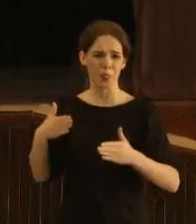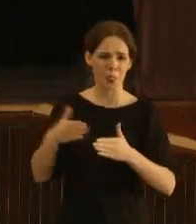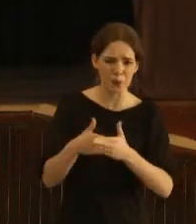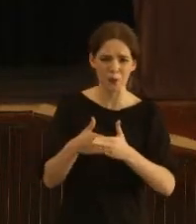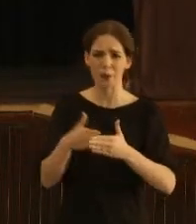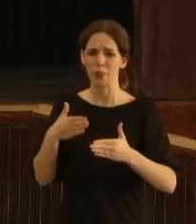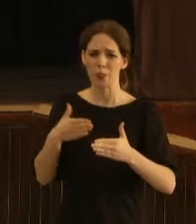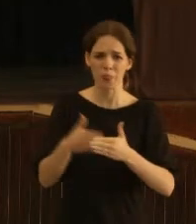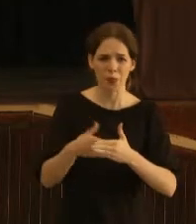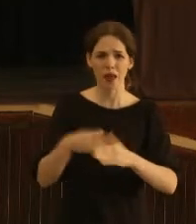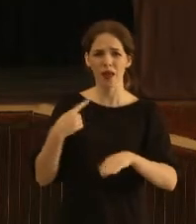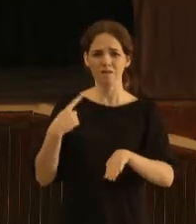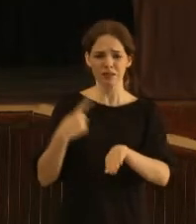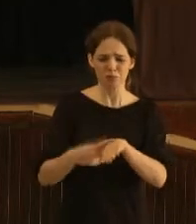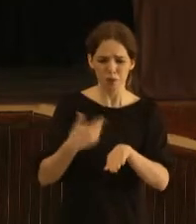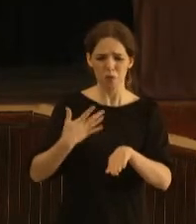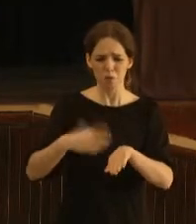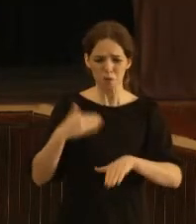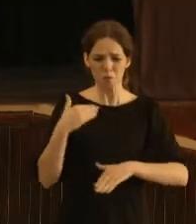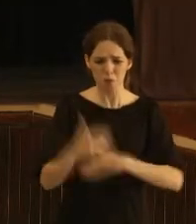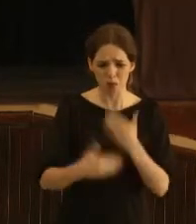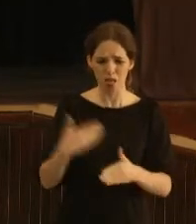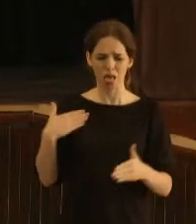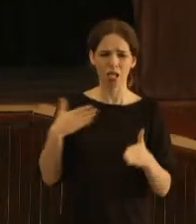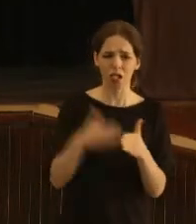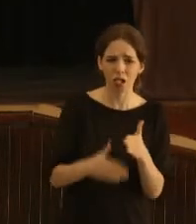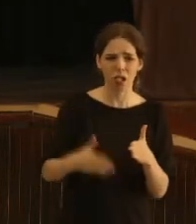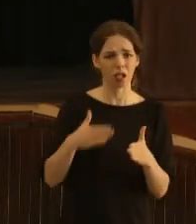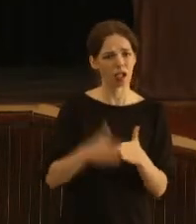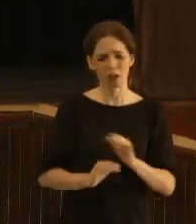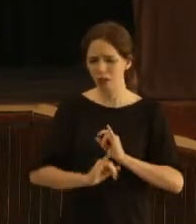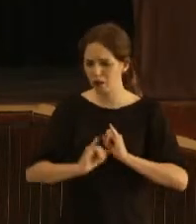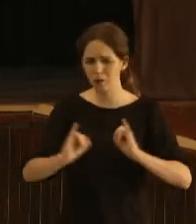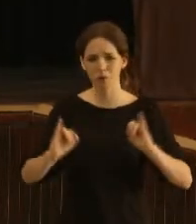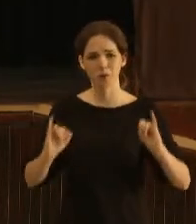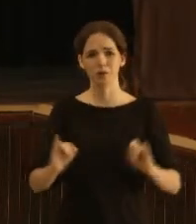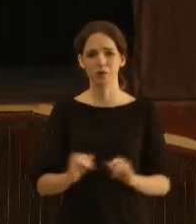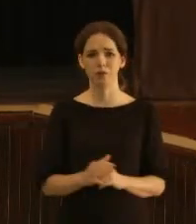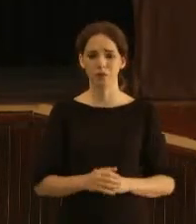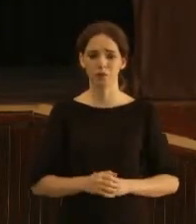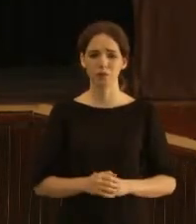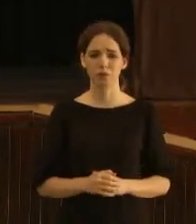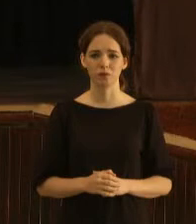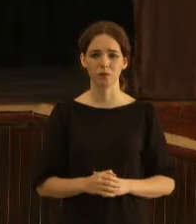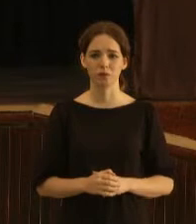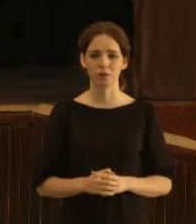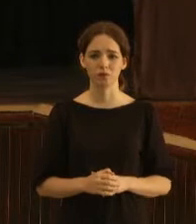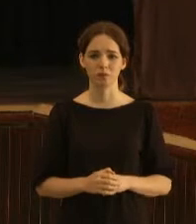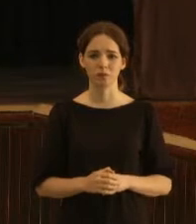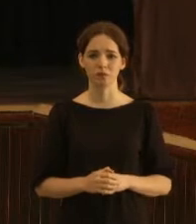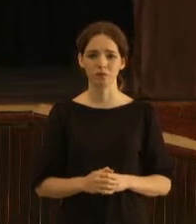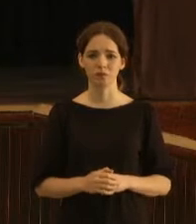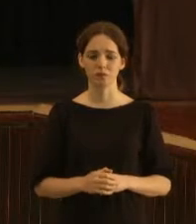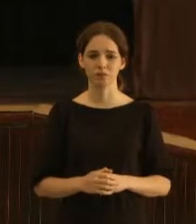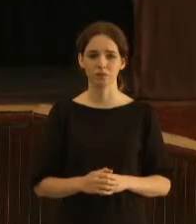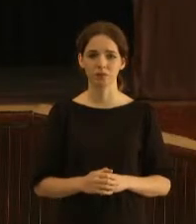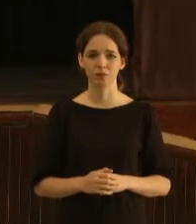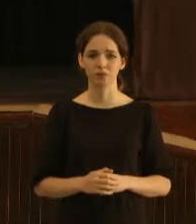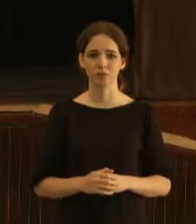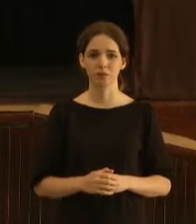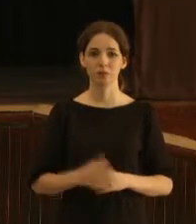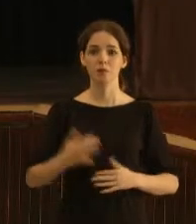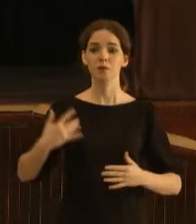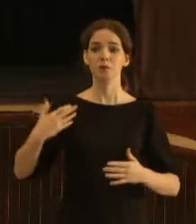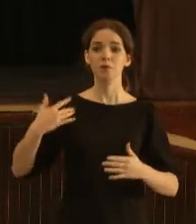time difficulties. So ons het toe later het ons 'n datum gekry in die Strand waar ons by die kinderhof moes wees. We